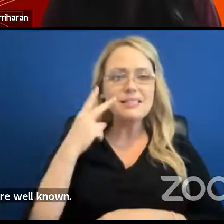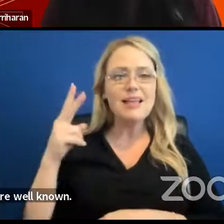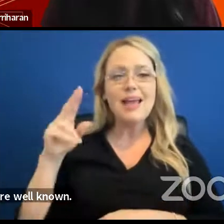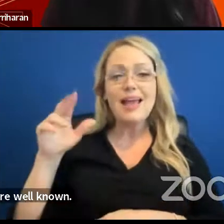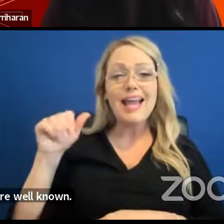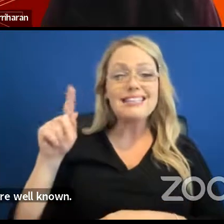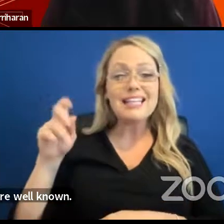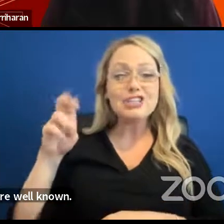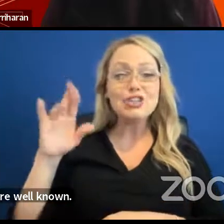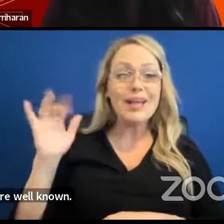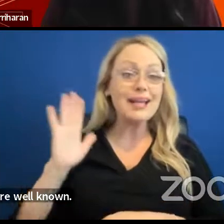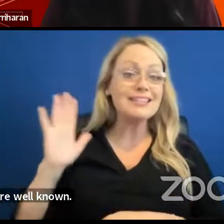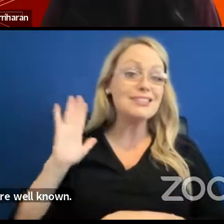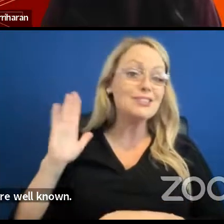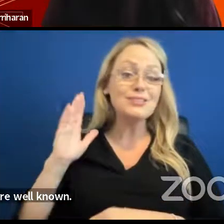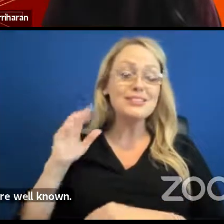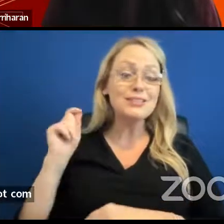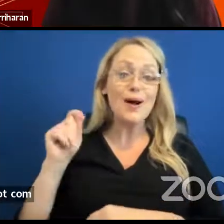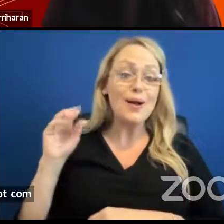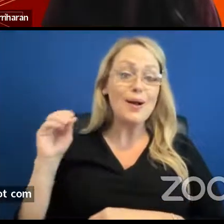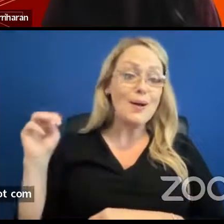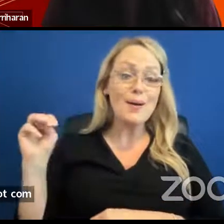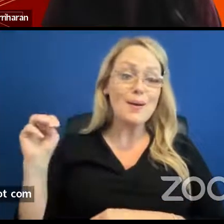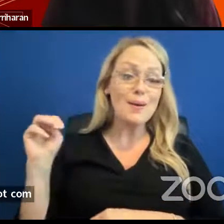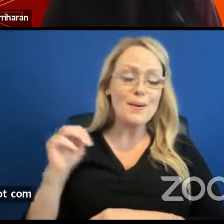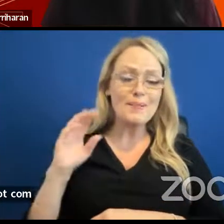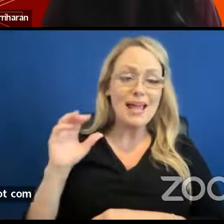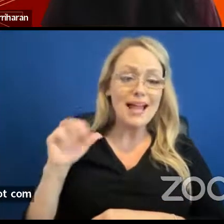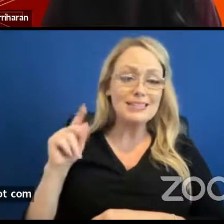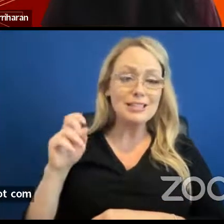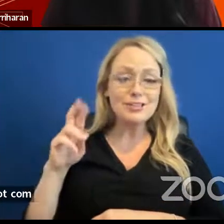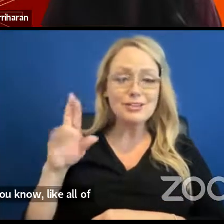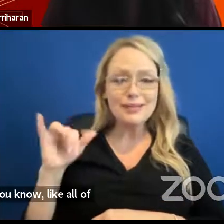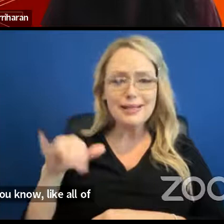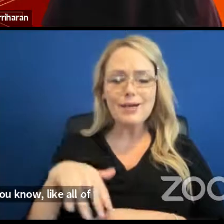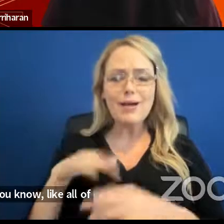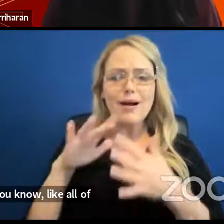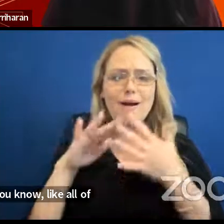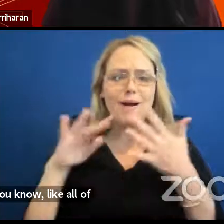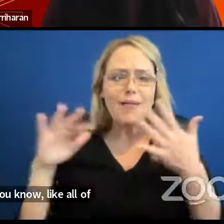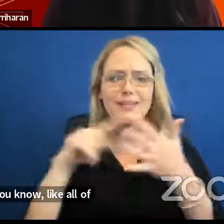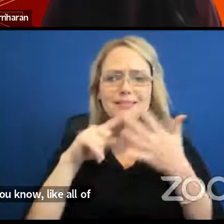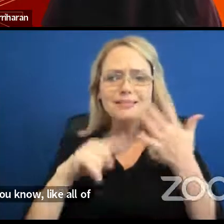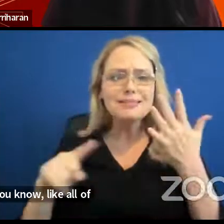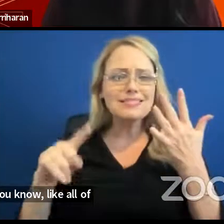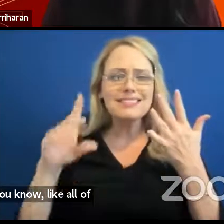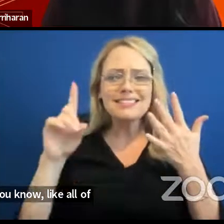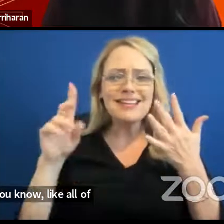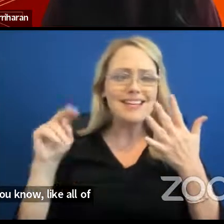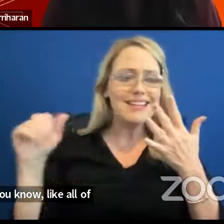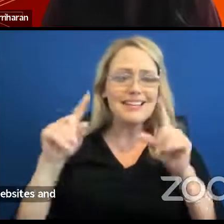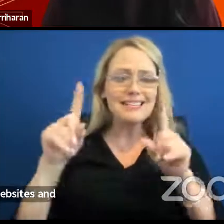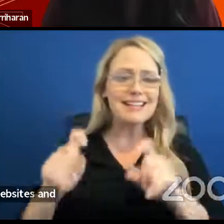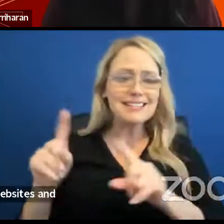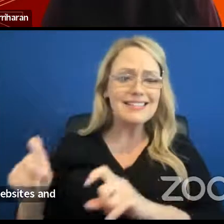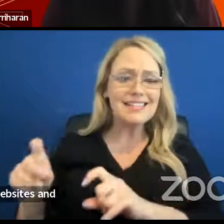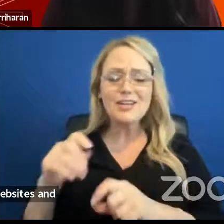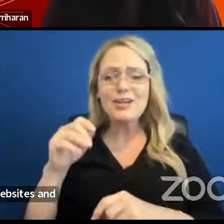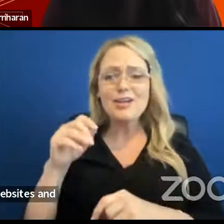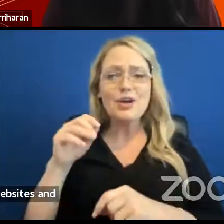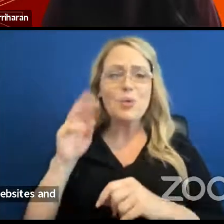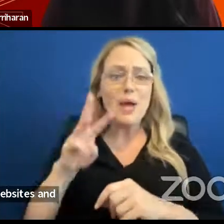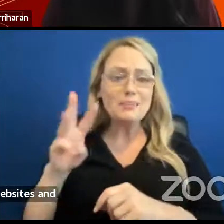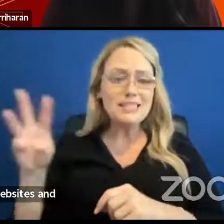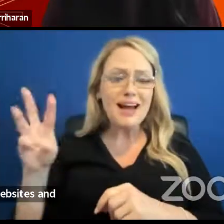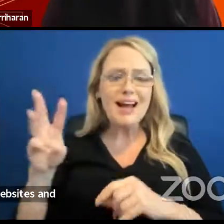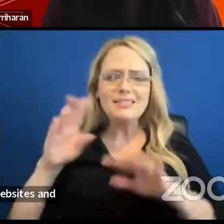ancestry.com, 20, you know, like all of these different DNA testing websites and platforms very much prominent